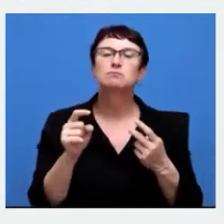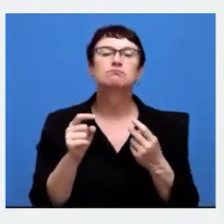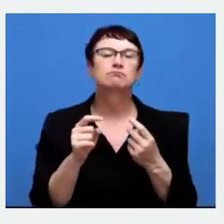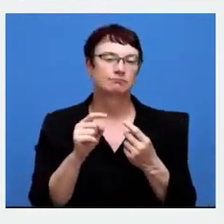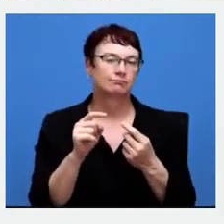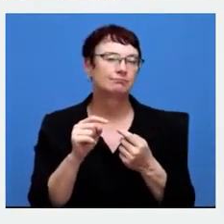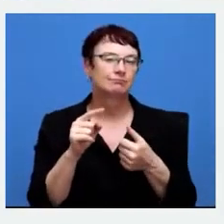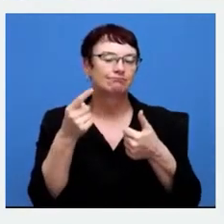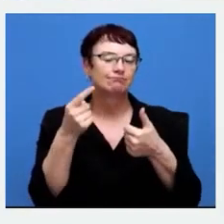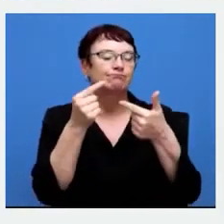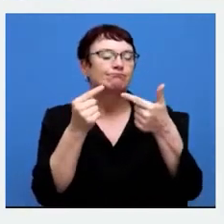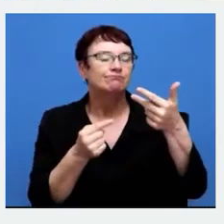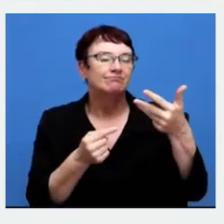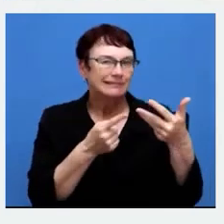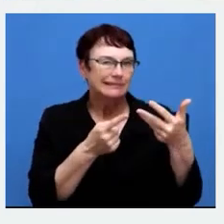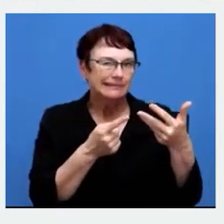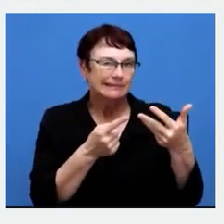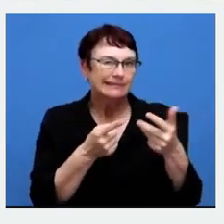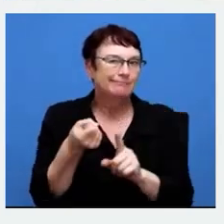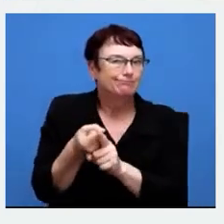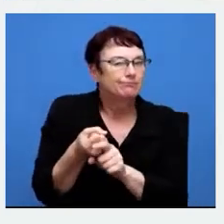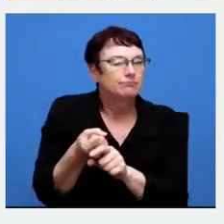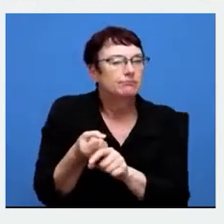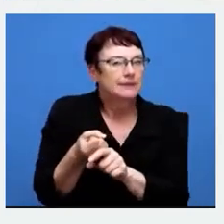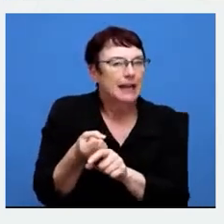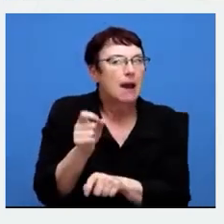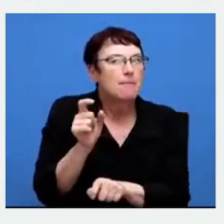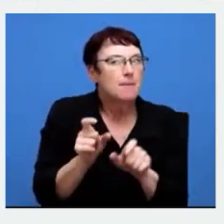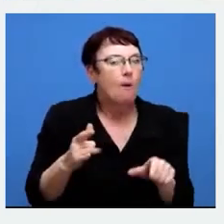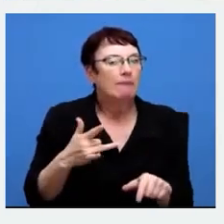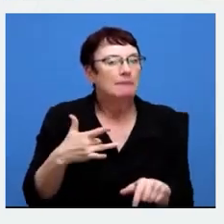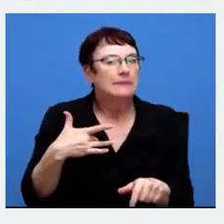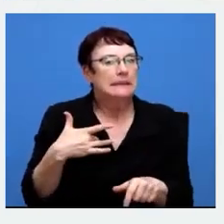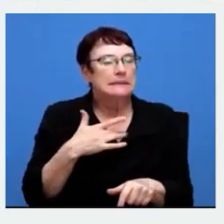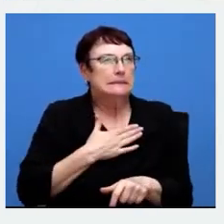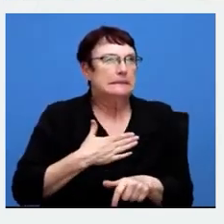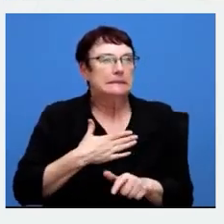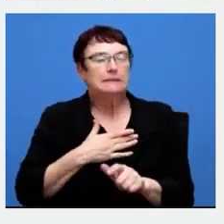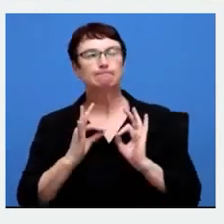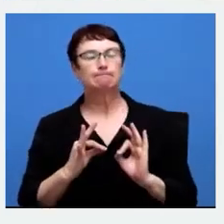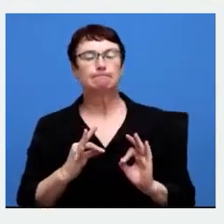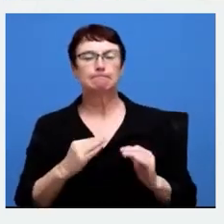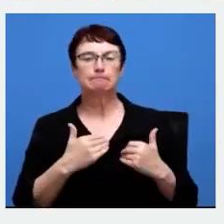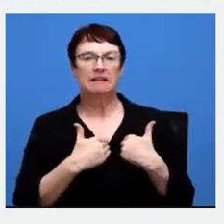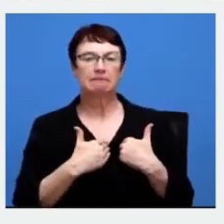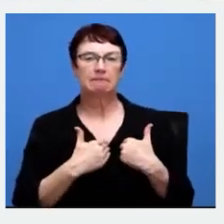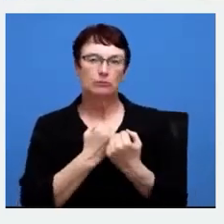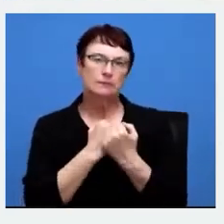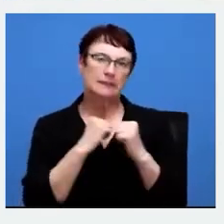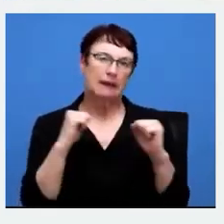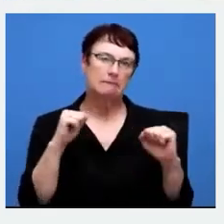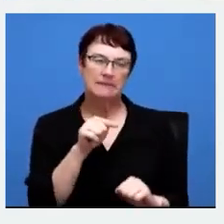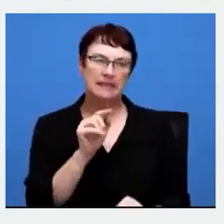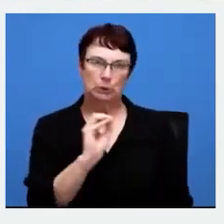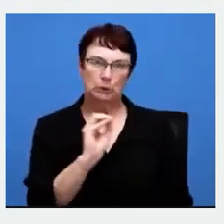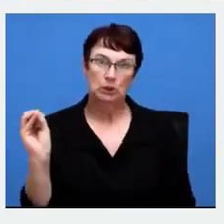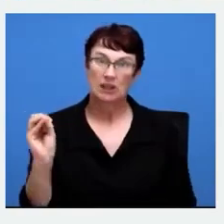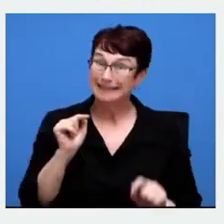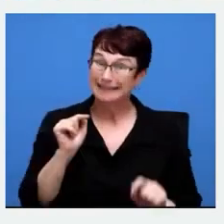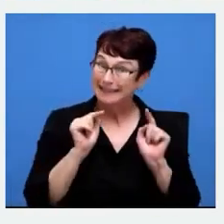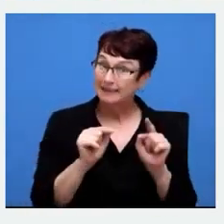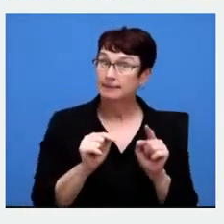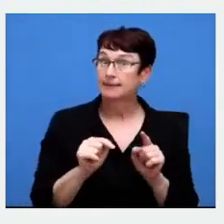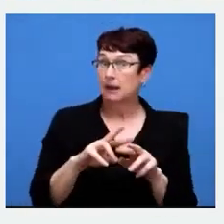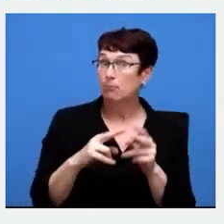and work through this issue, which is really, really serious. In